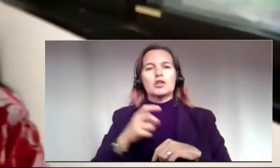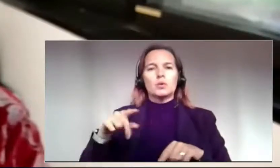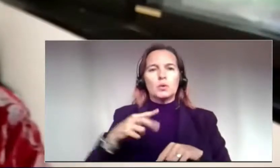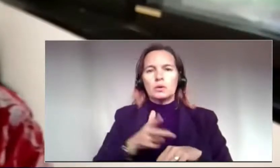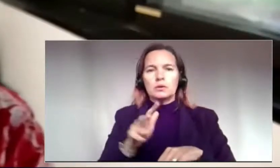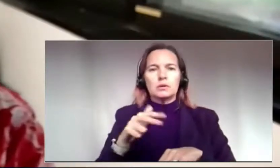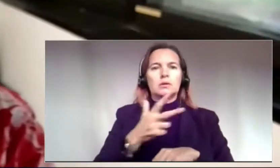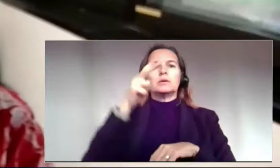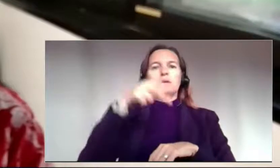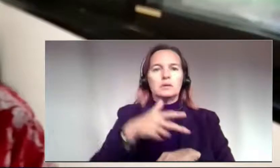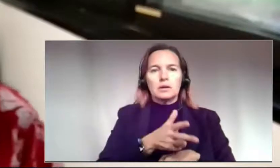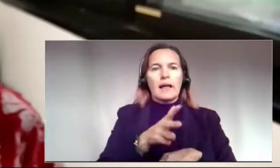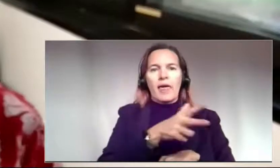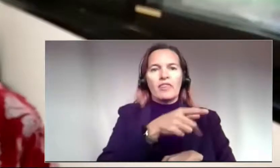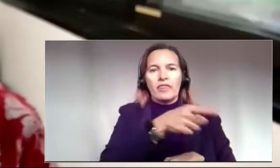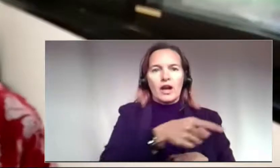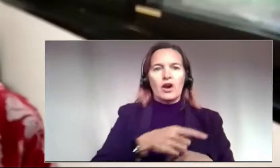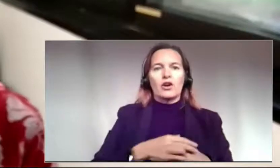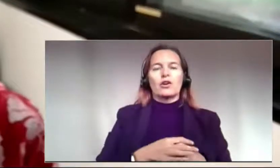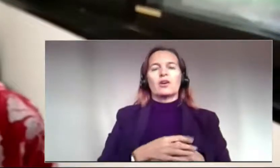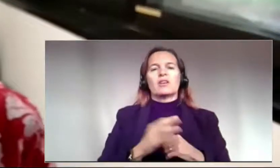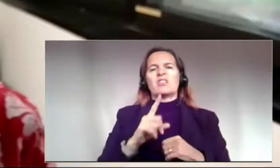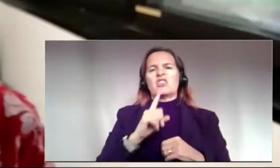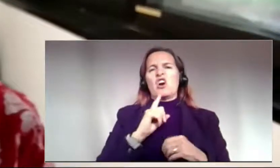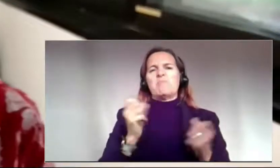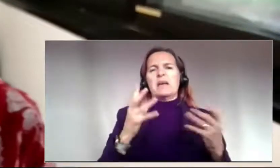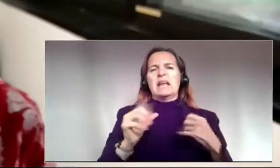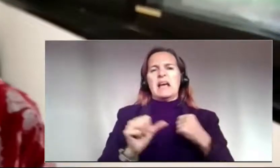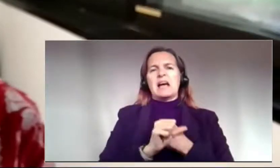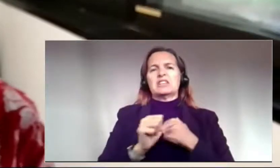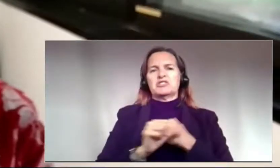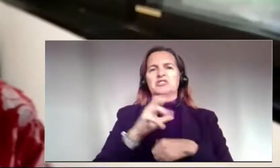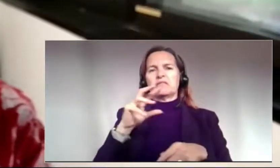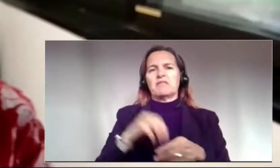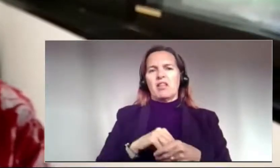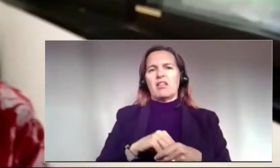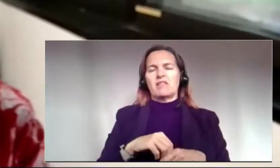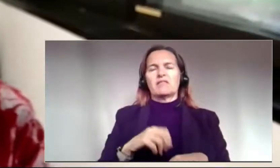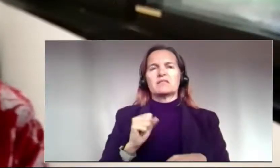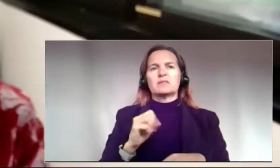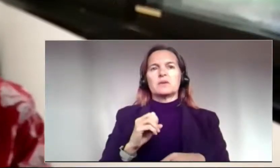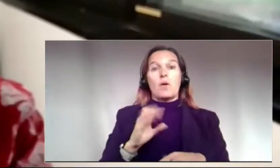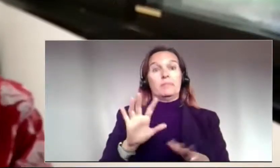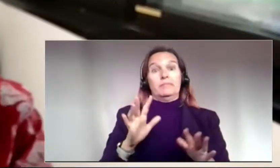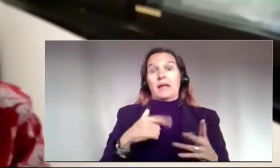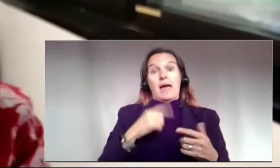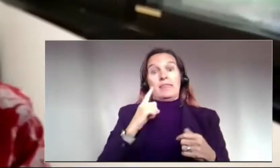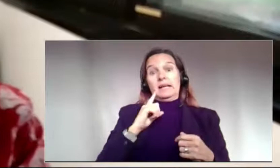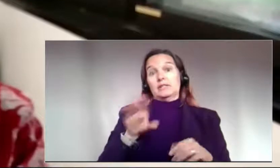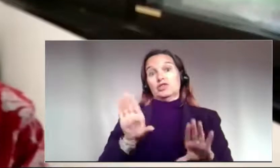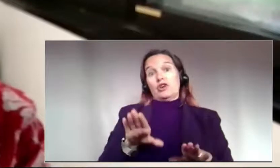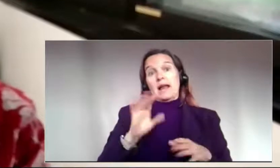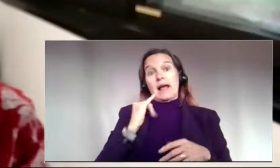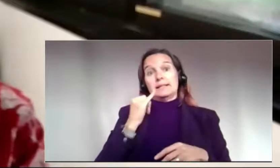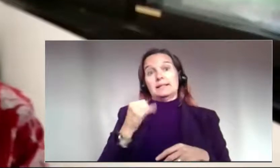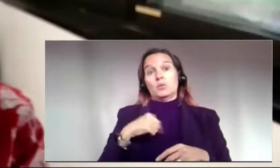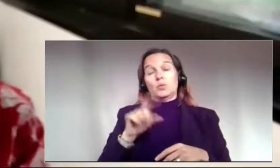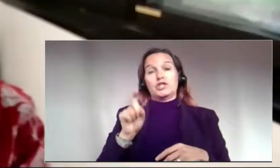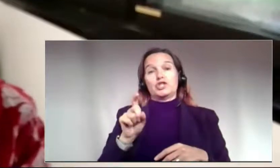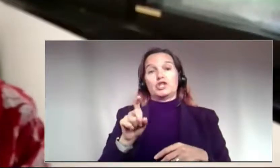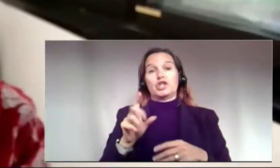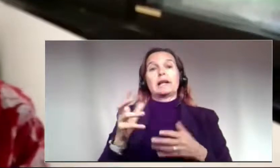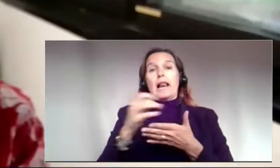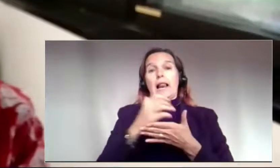creates tremendous hazards in many different ways. So I don't know. I think that's a great idea, and we should be capturing